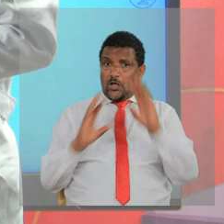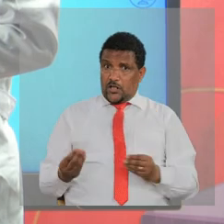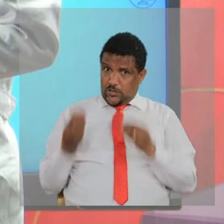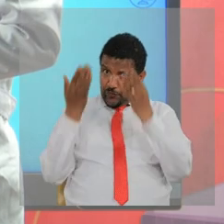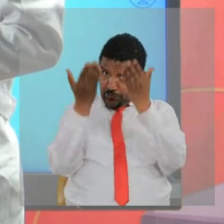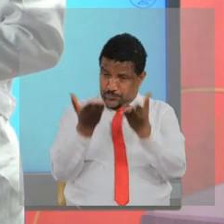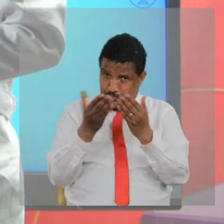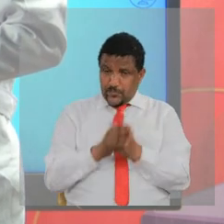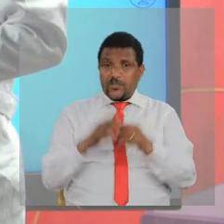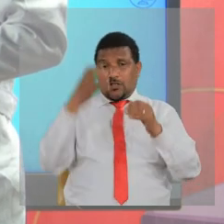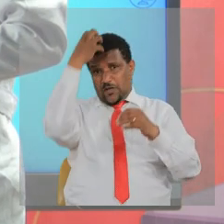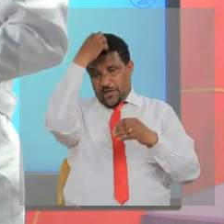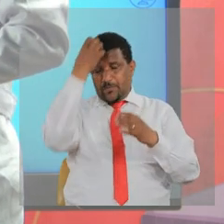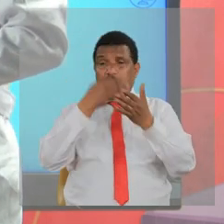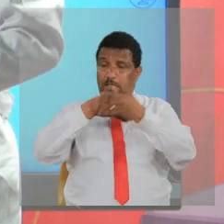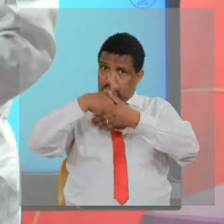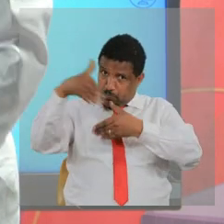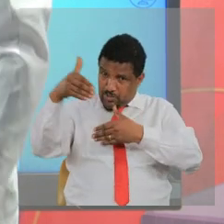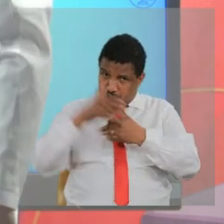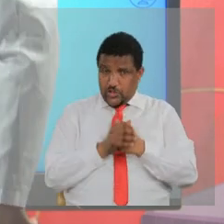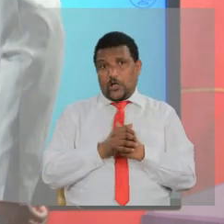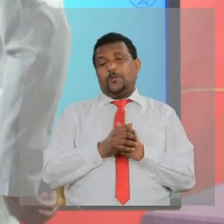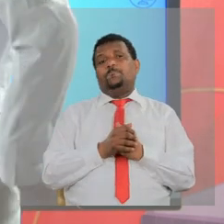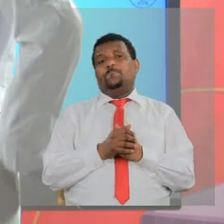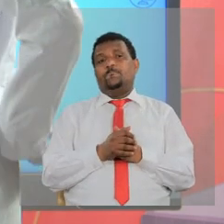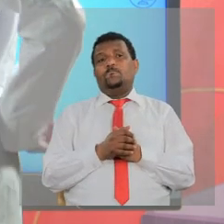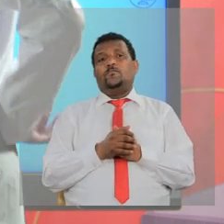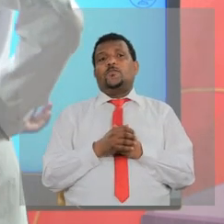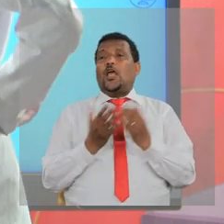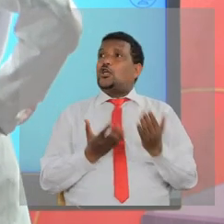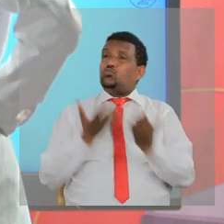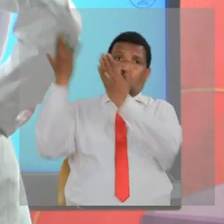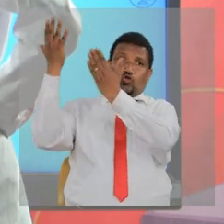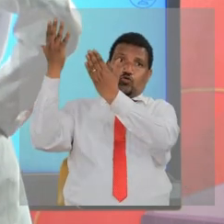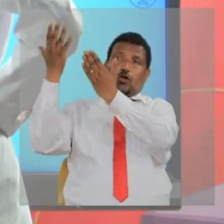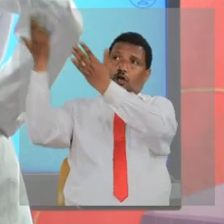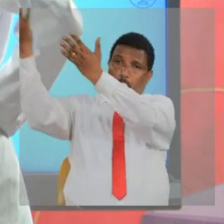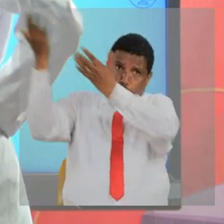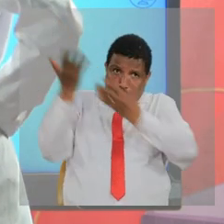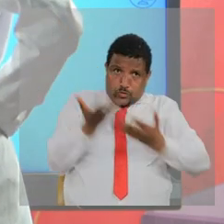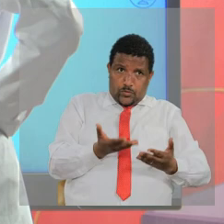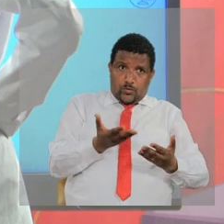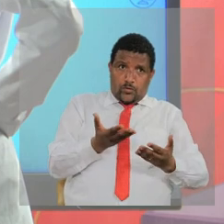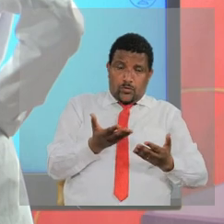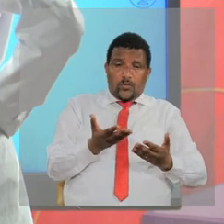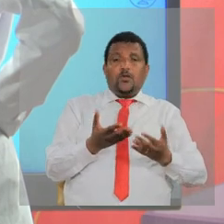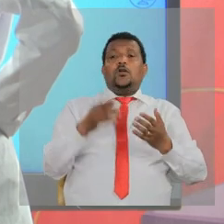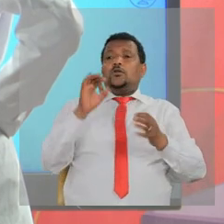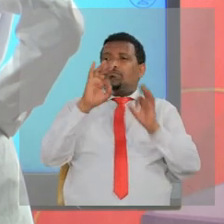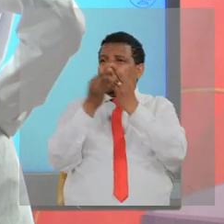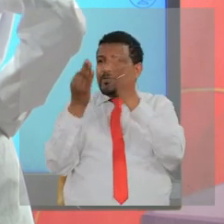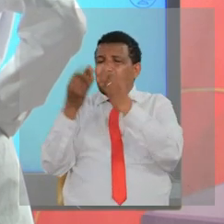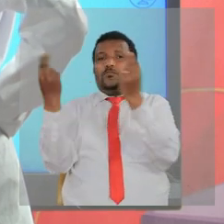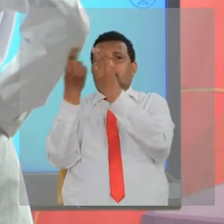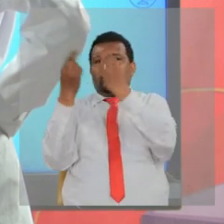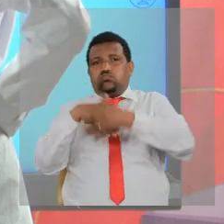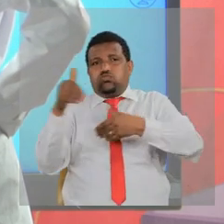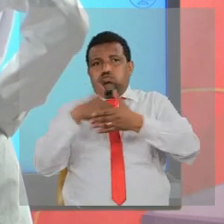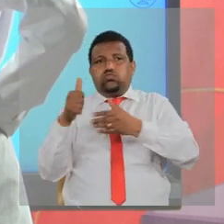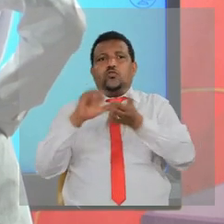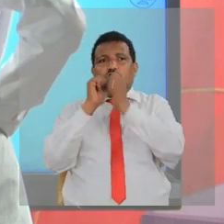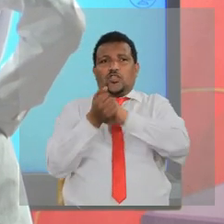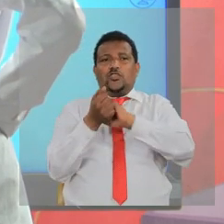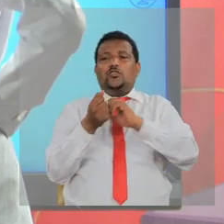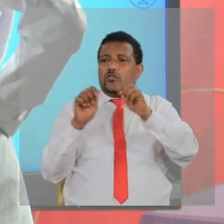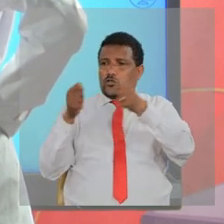given: government expenditure, export, import, household consumption expenditure, changes